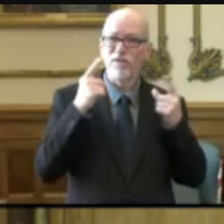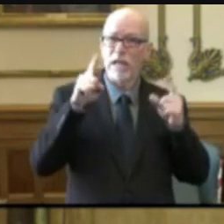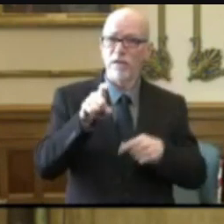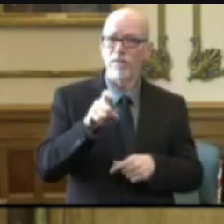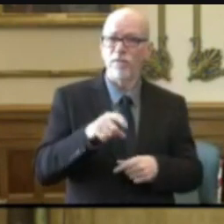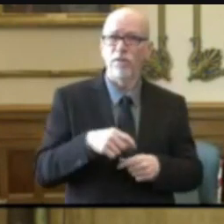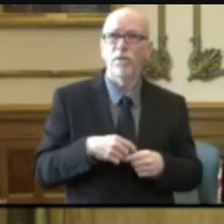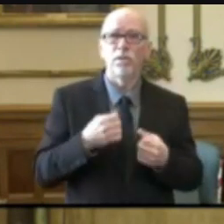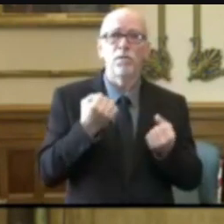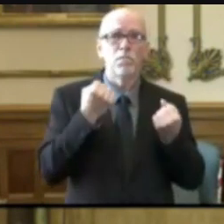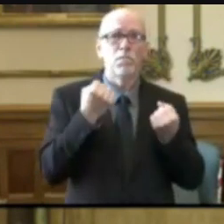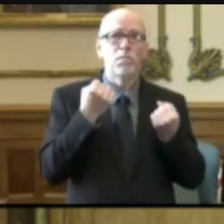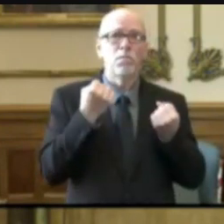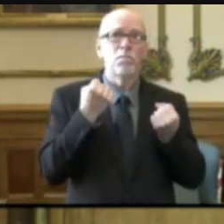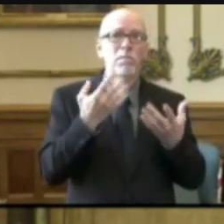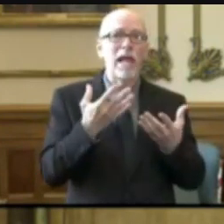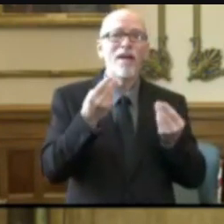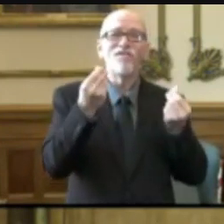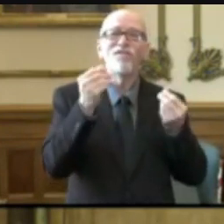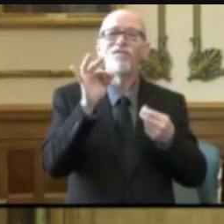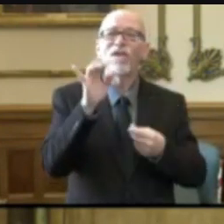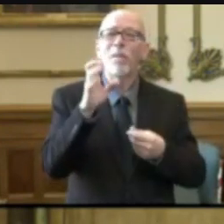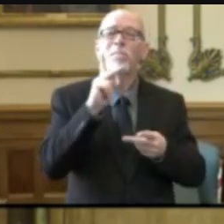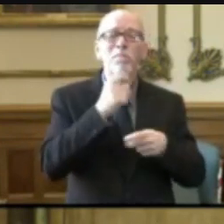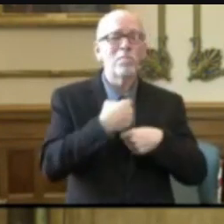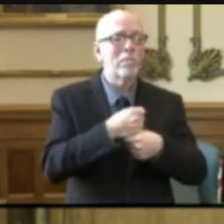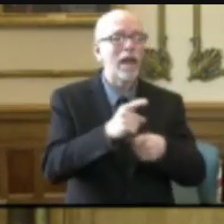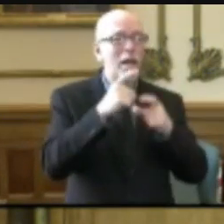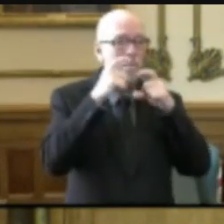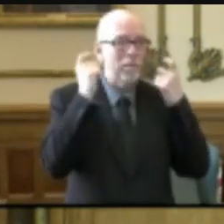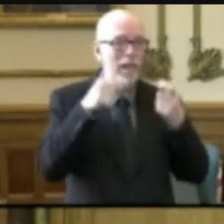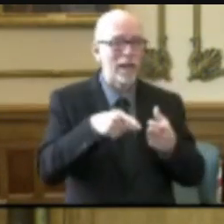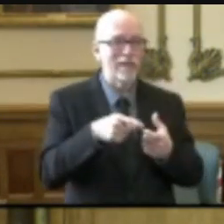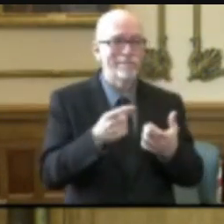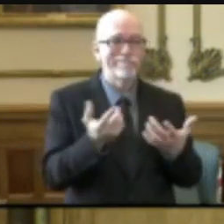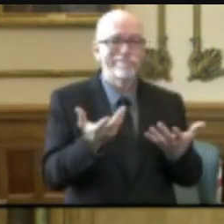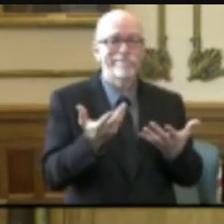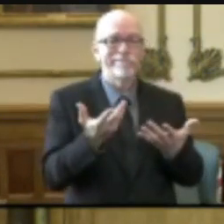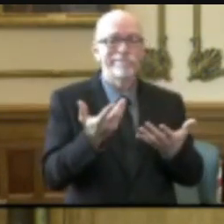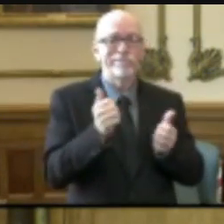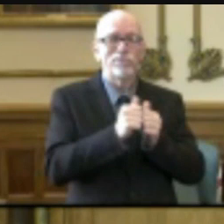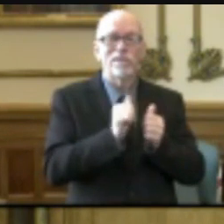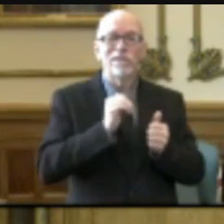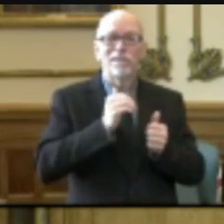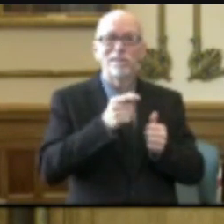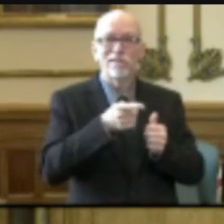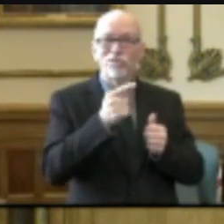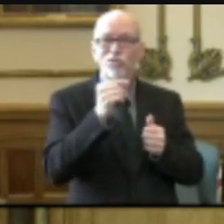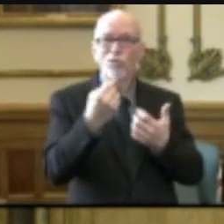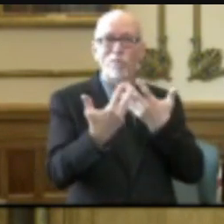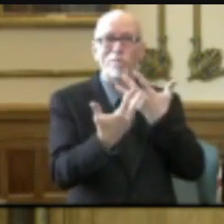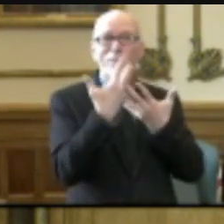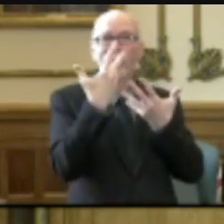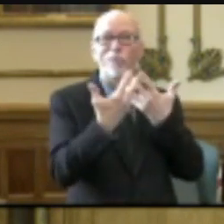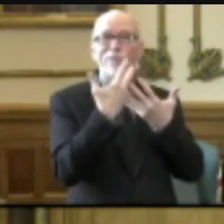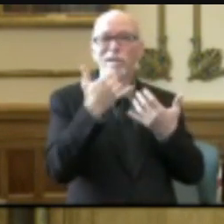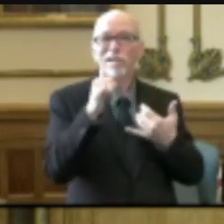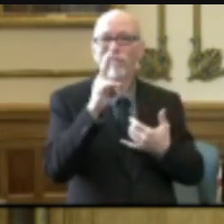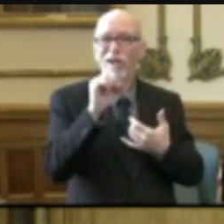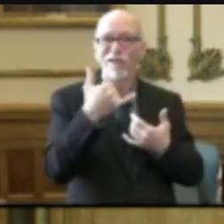it possible many common fabrics that people might make to use these masks with are too porous to keep viruses